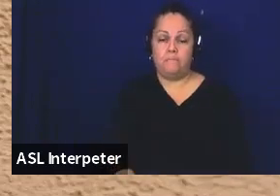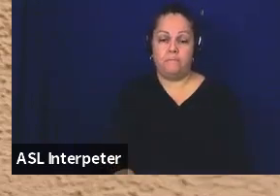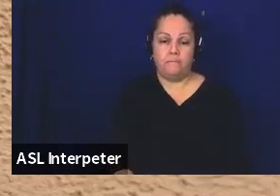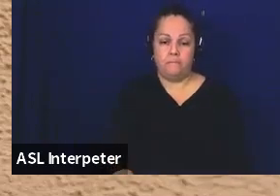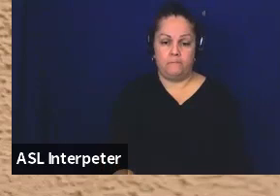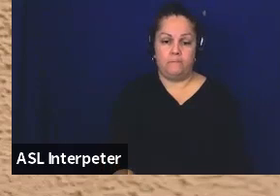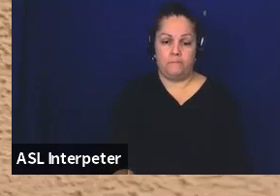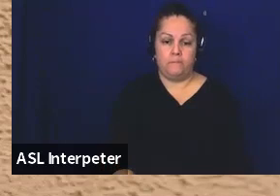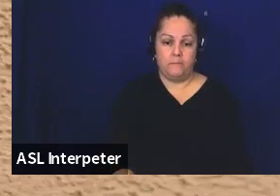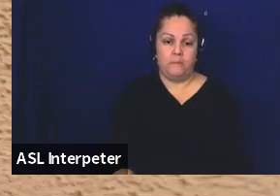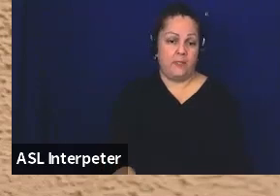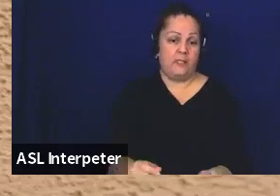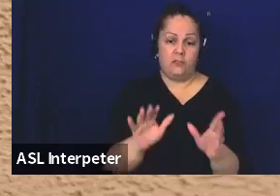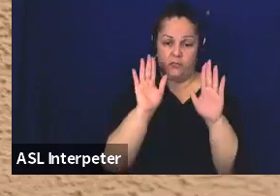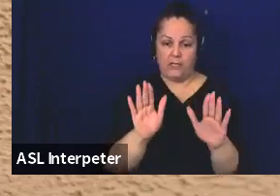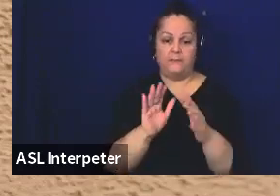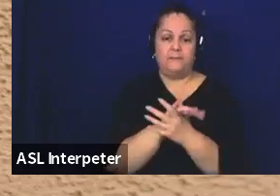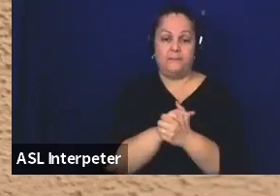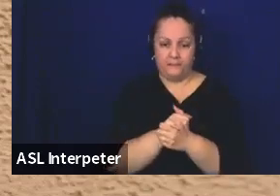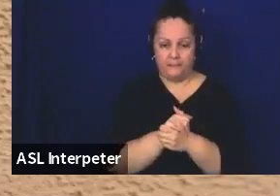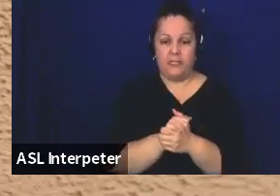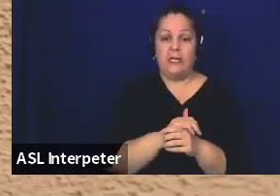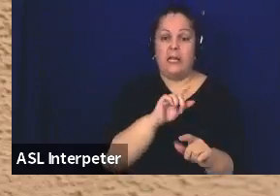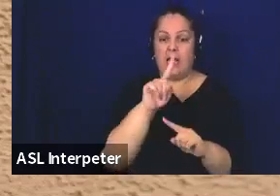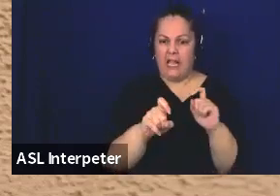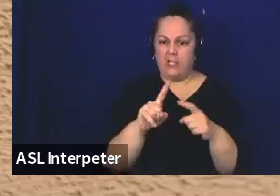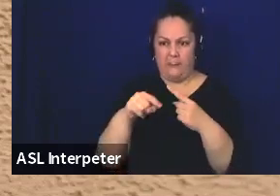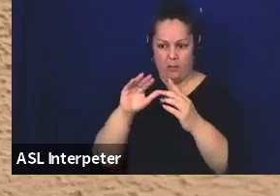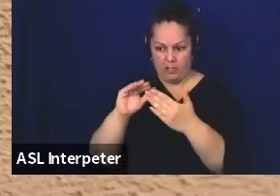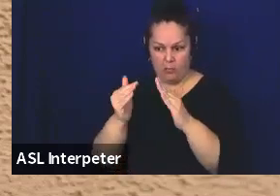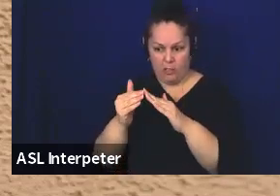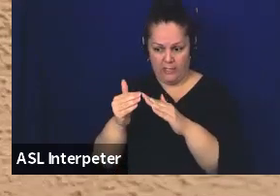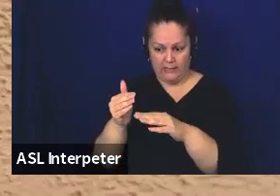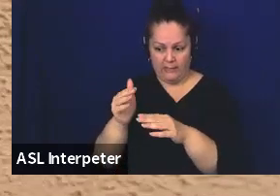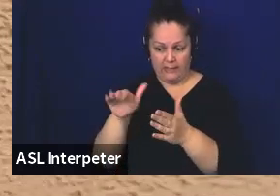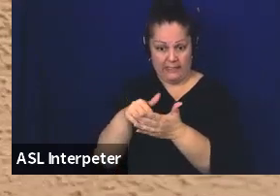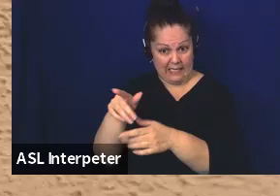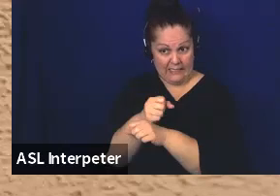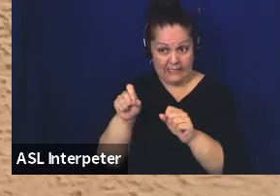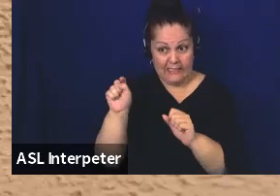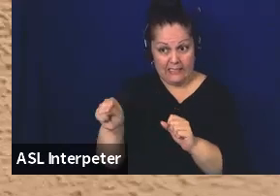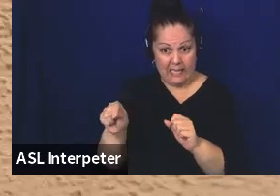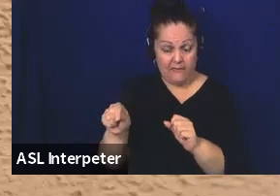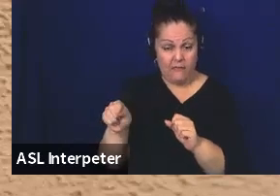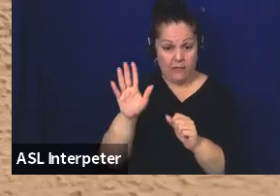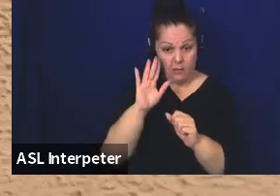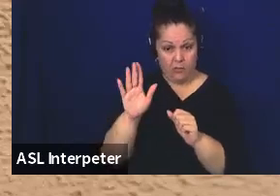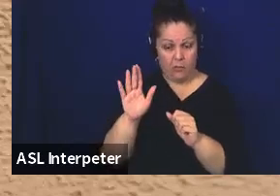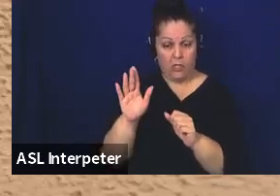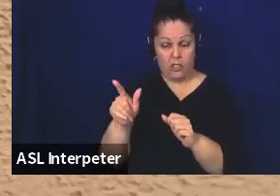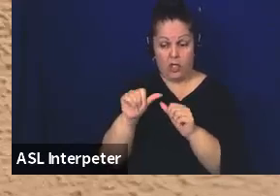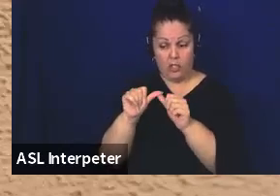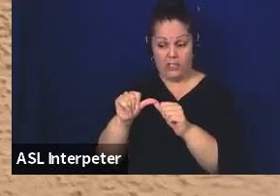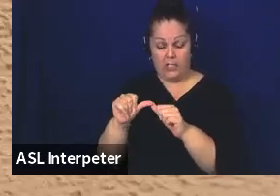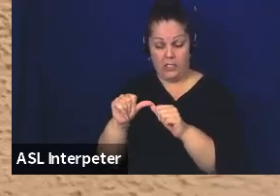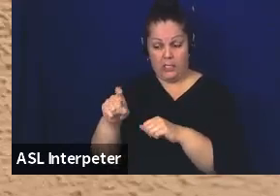That is absolutely fantastic. Ask about the community center. Is it secure? Yes. Will your continued needs be met? Will